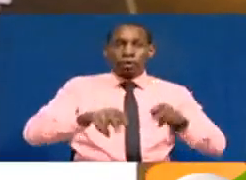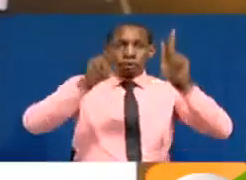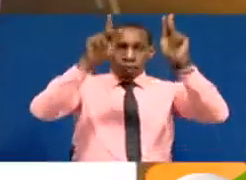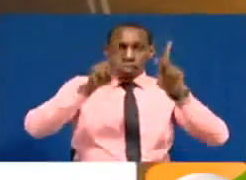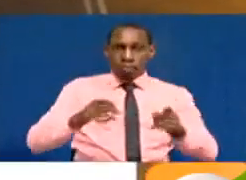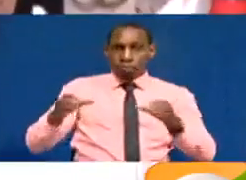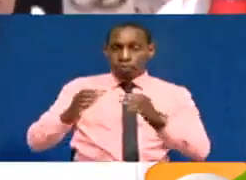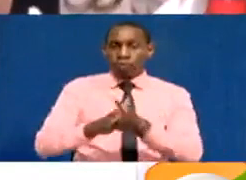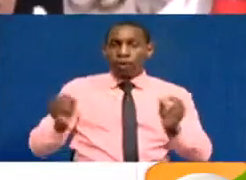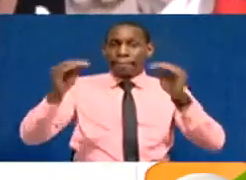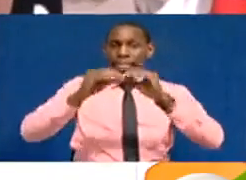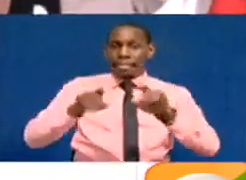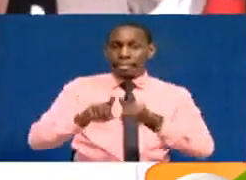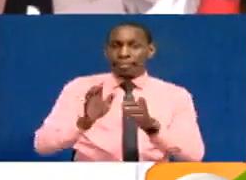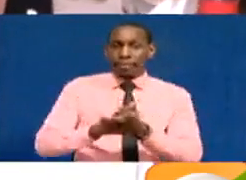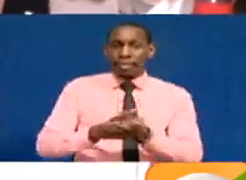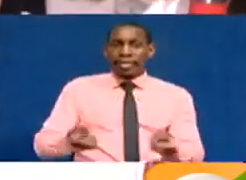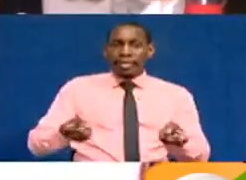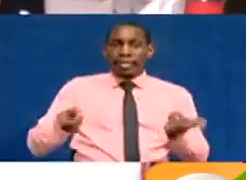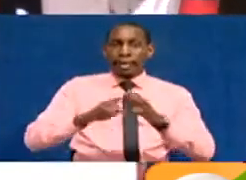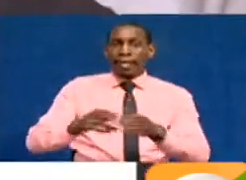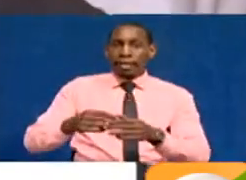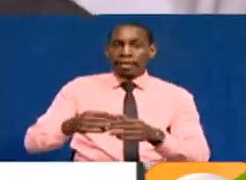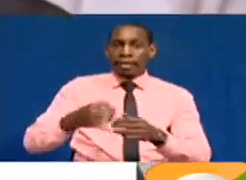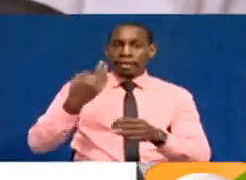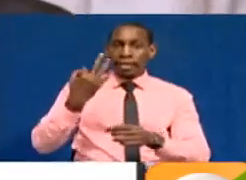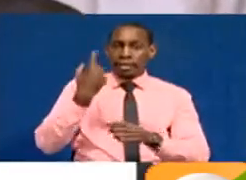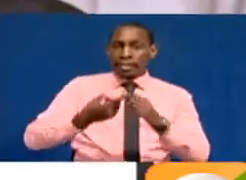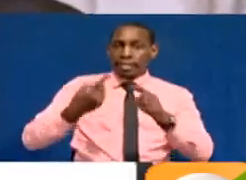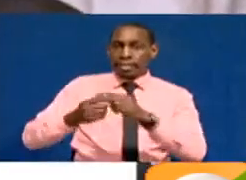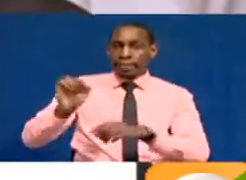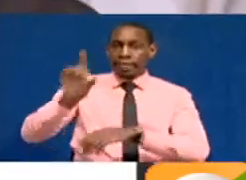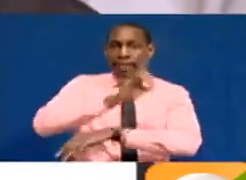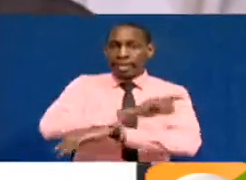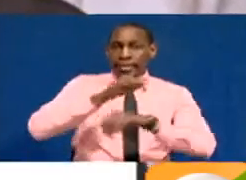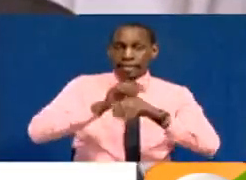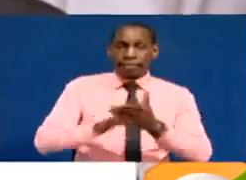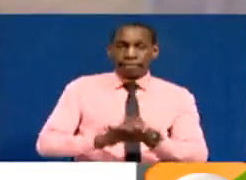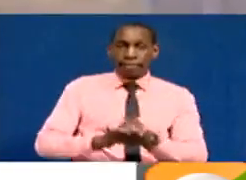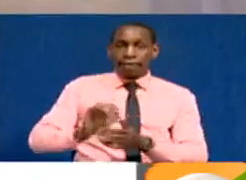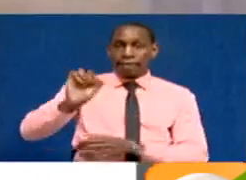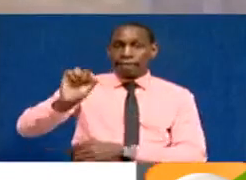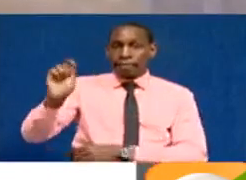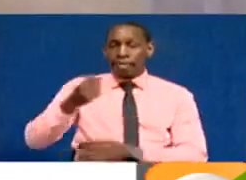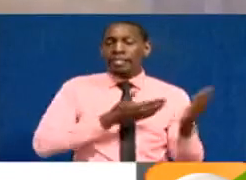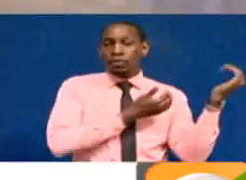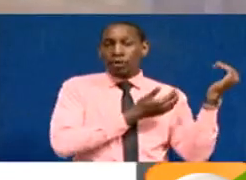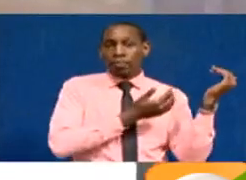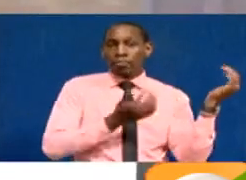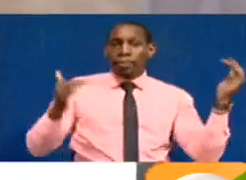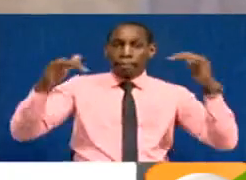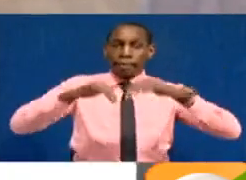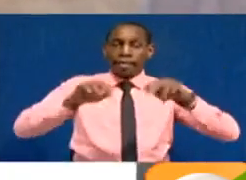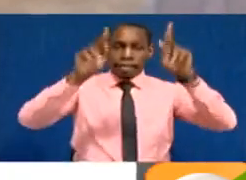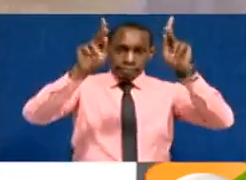Region block in the summit, which is held every 3 years over a five-day period. Five heads of state are expected at the